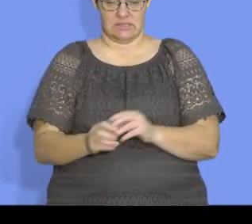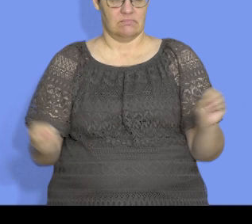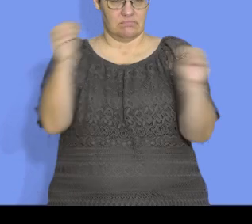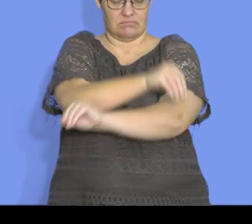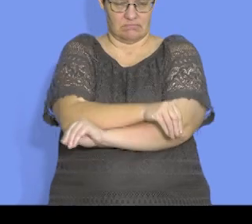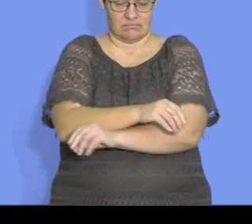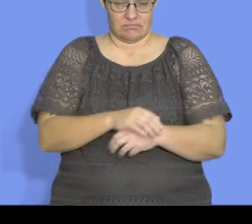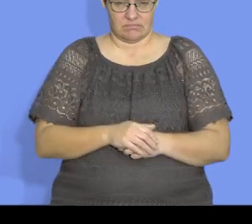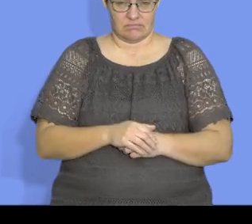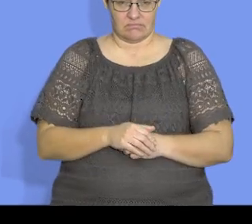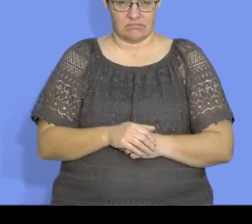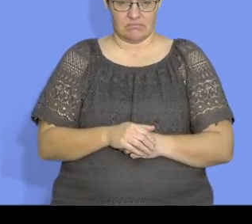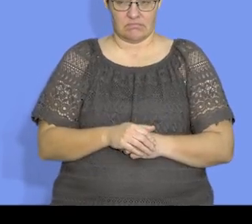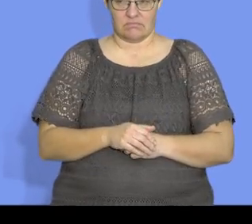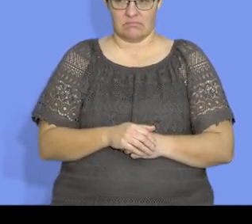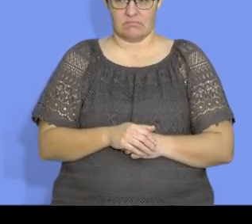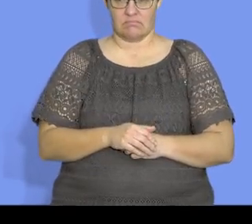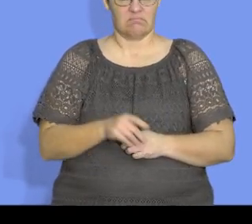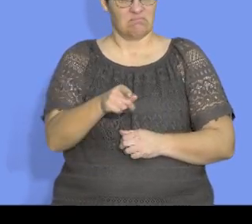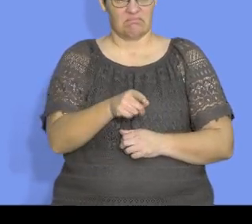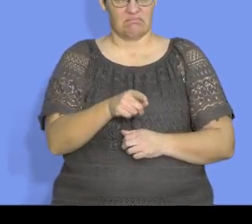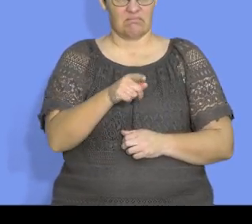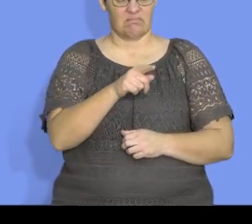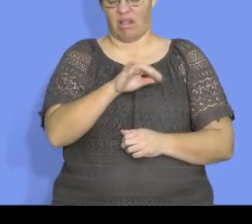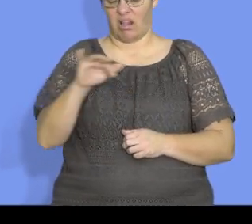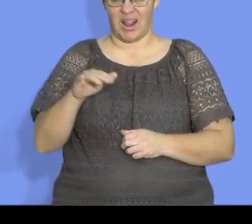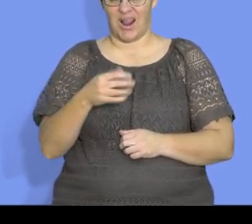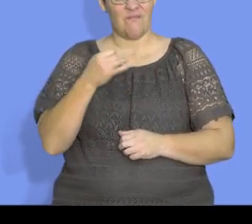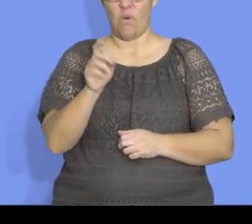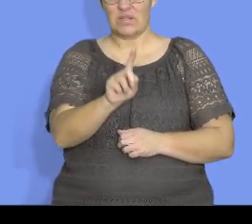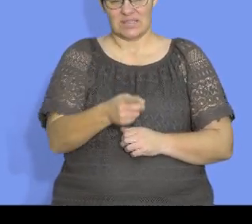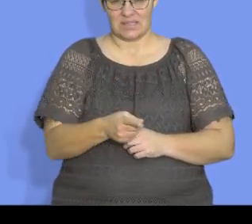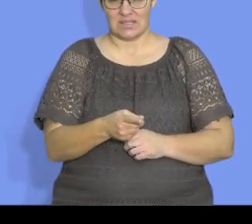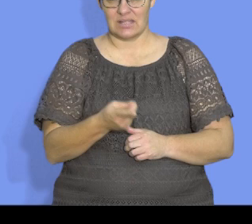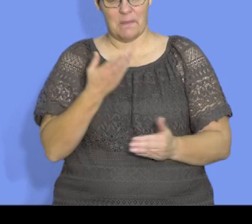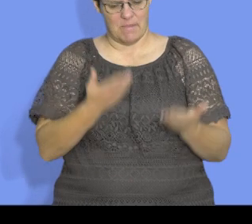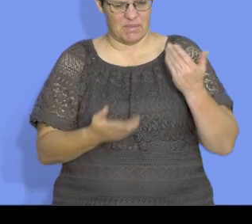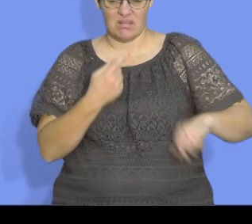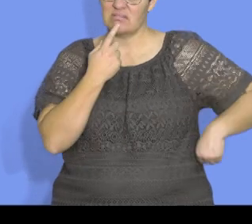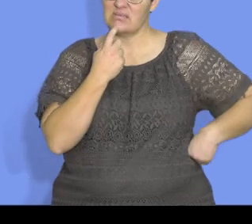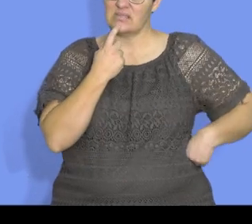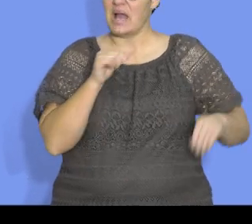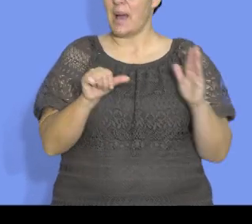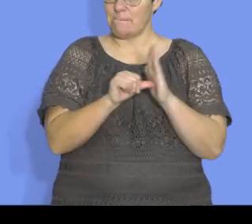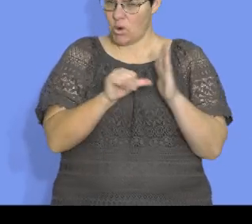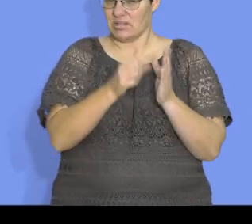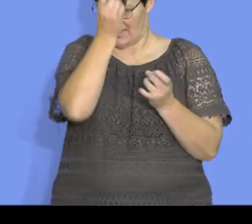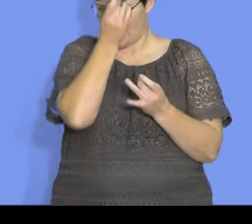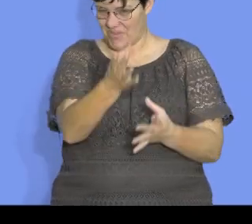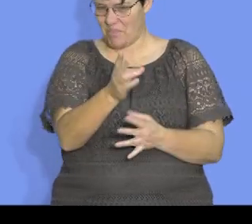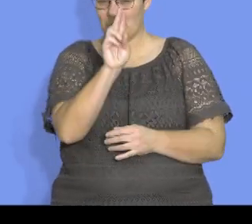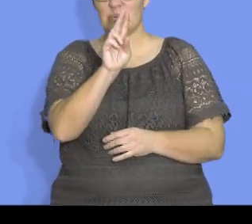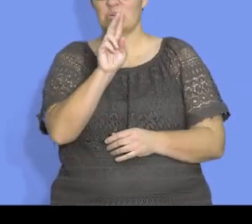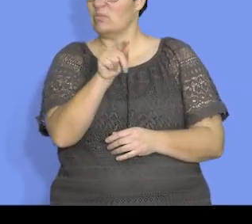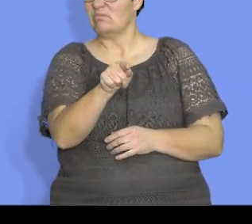ut. Now, I haven't told you anything about what those letters stand for, and I think that's probably an important thing